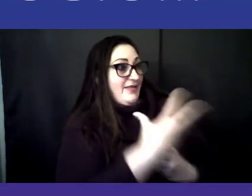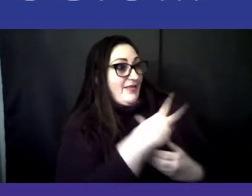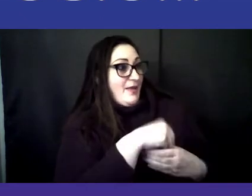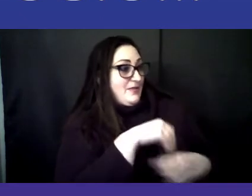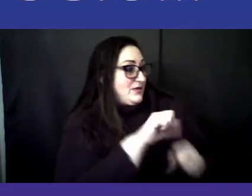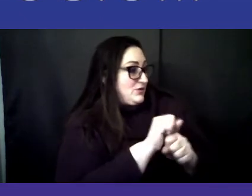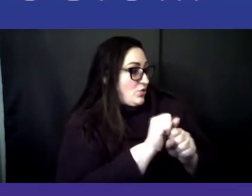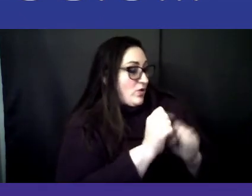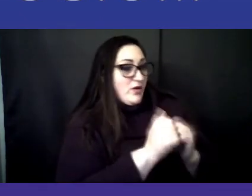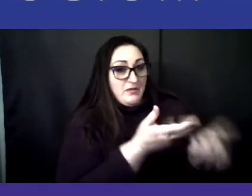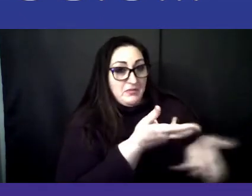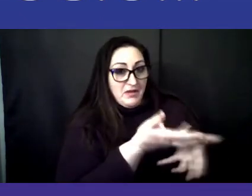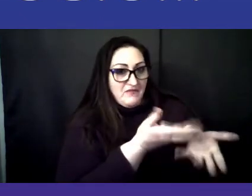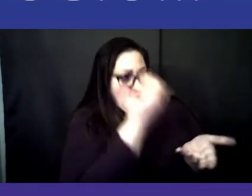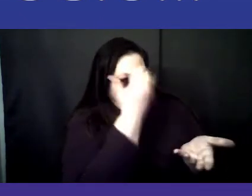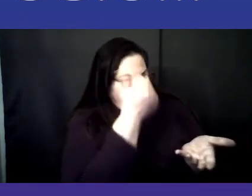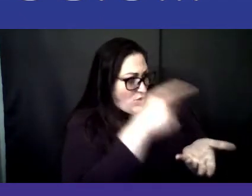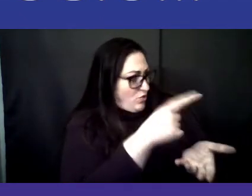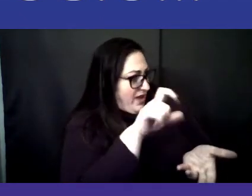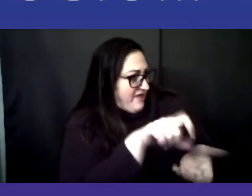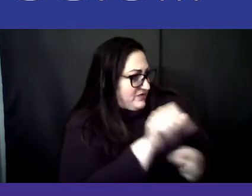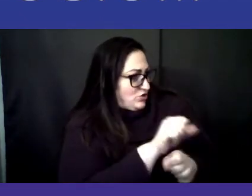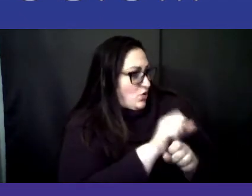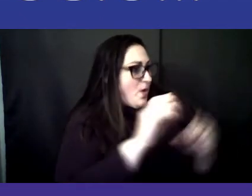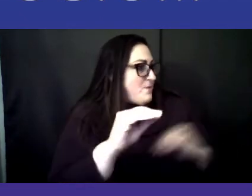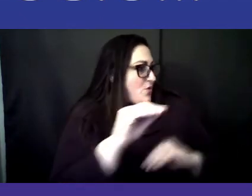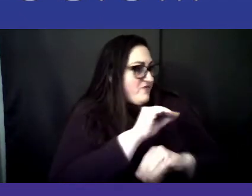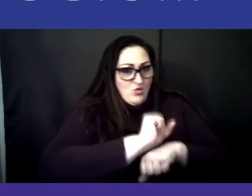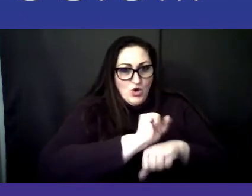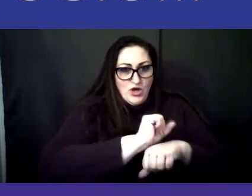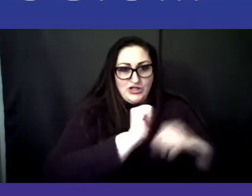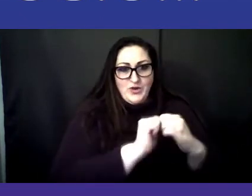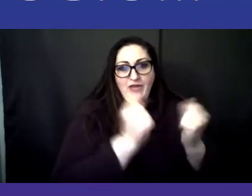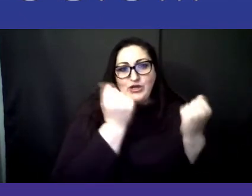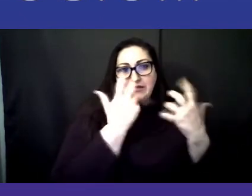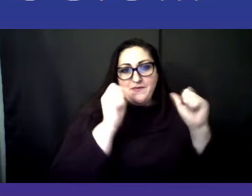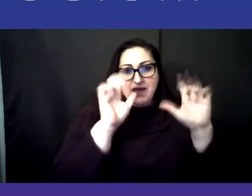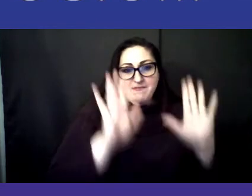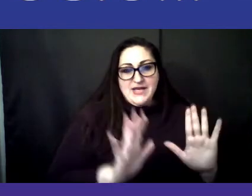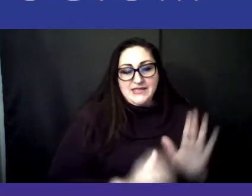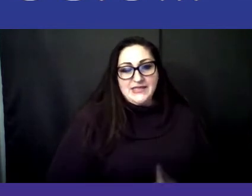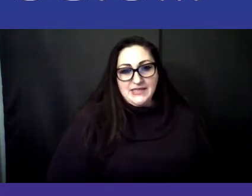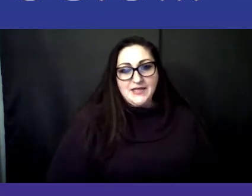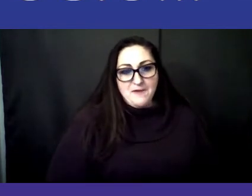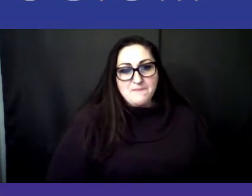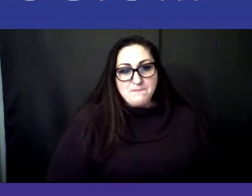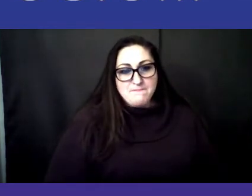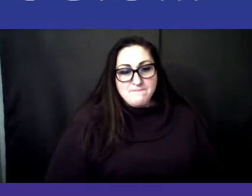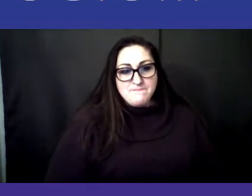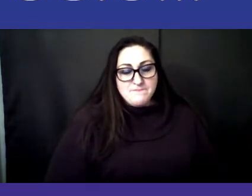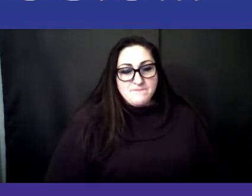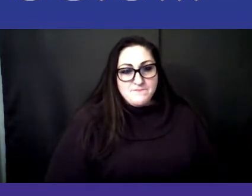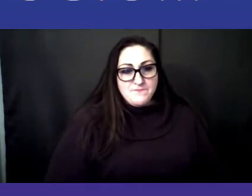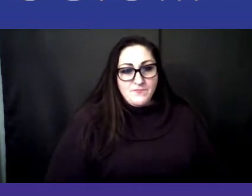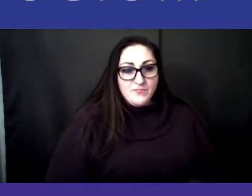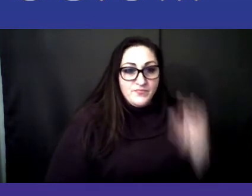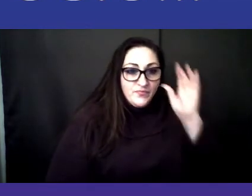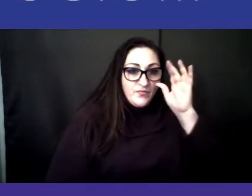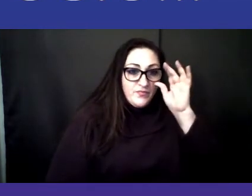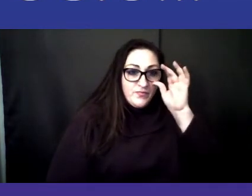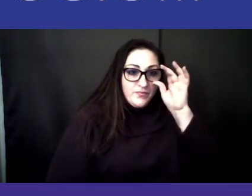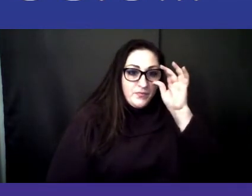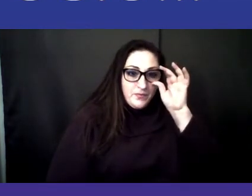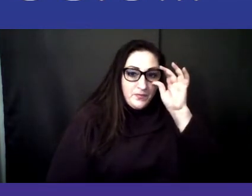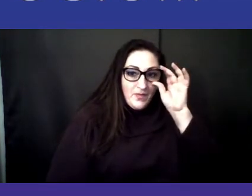them and being oh my goodness, we have to do movement work together. This is going to be amazing. And them loving it and being able to share